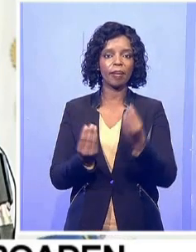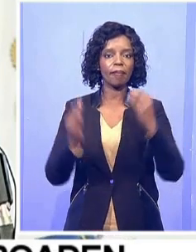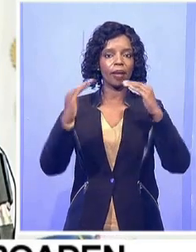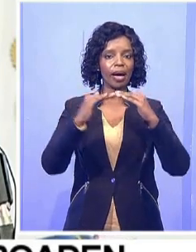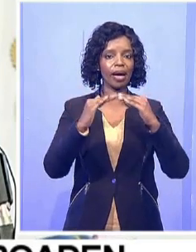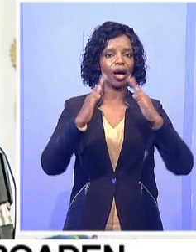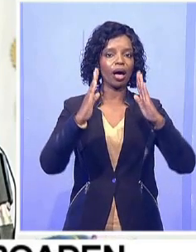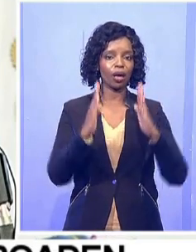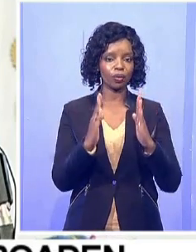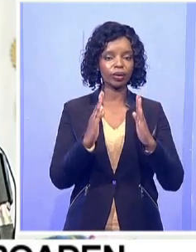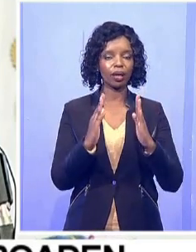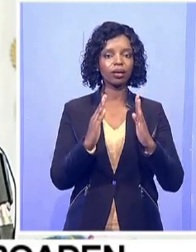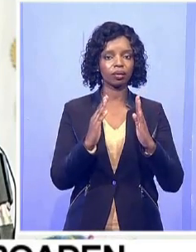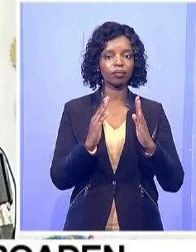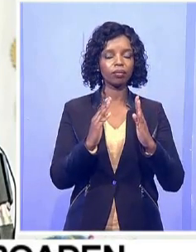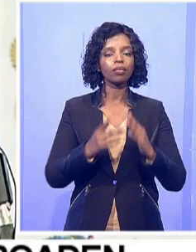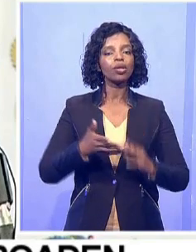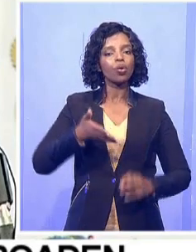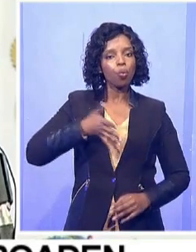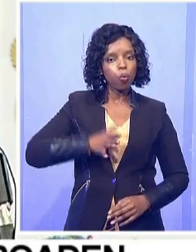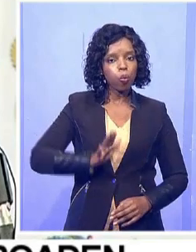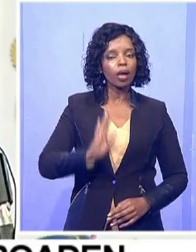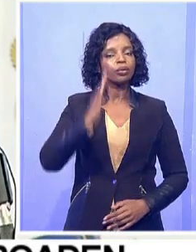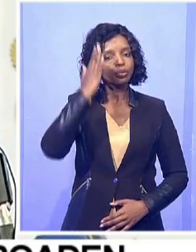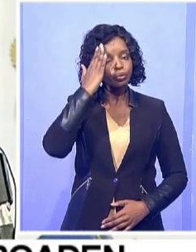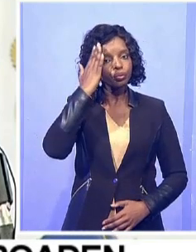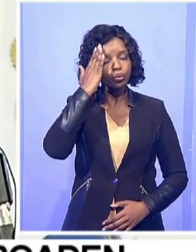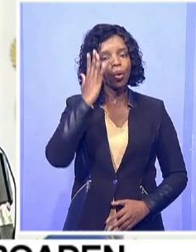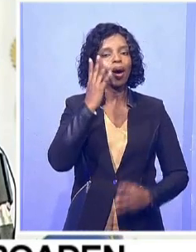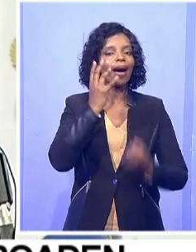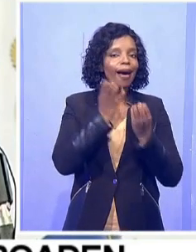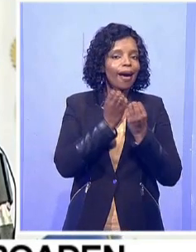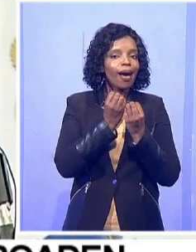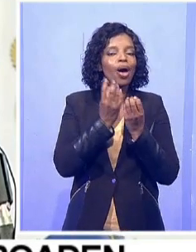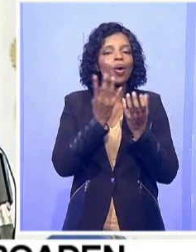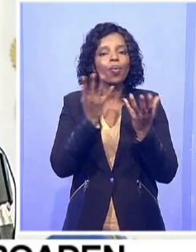how many have been housed, how many